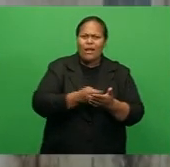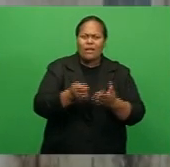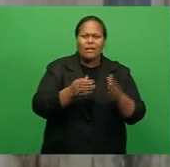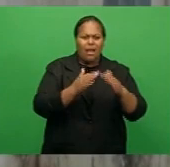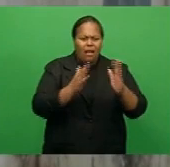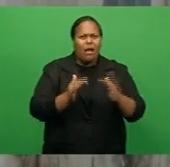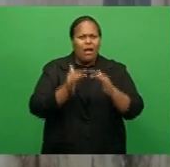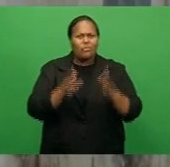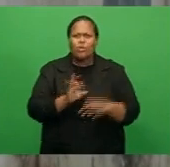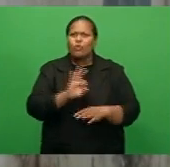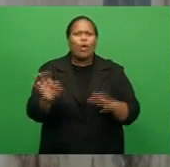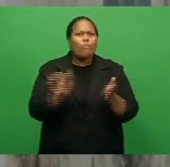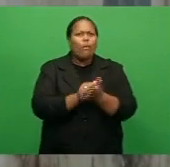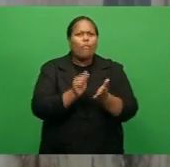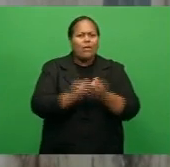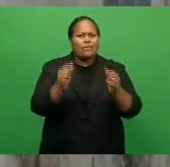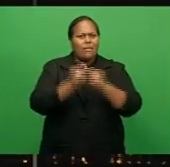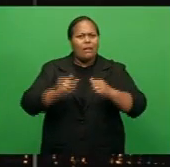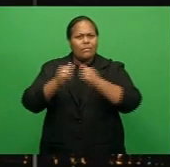is unlawful.